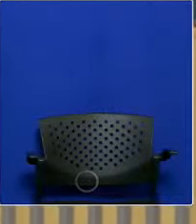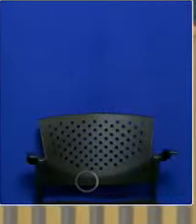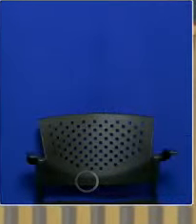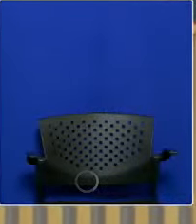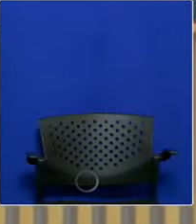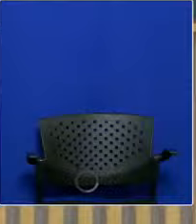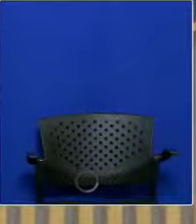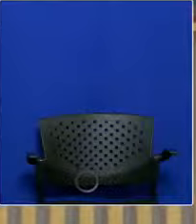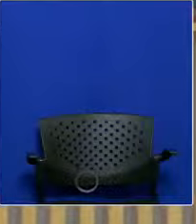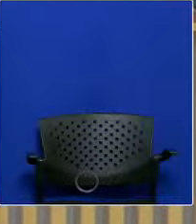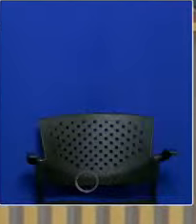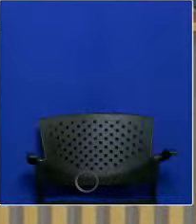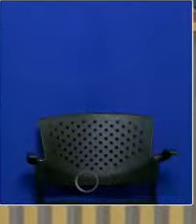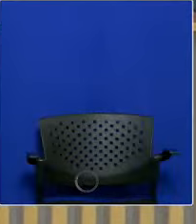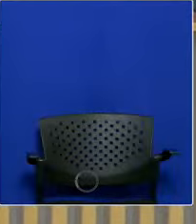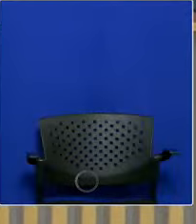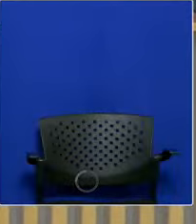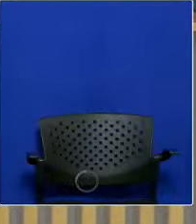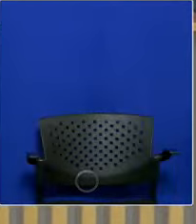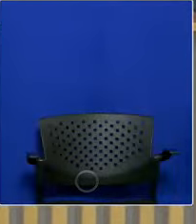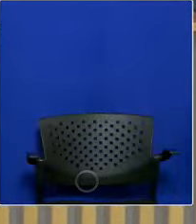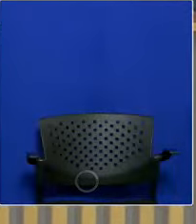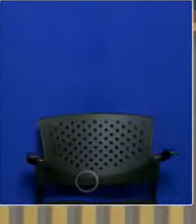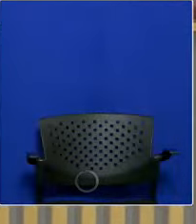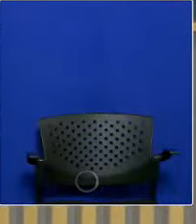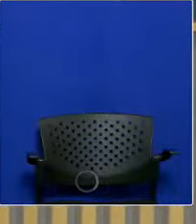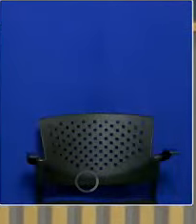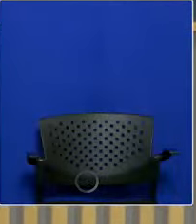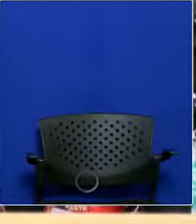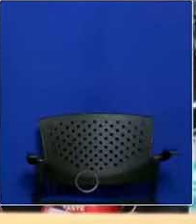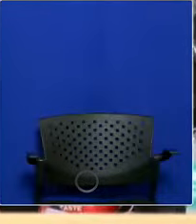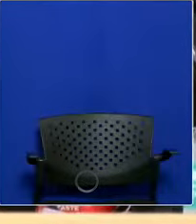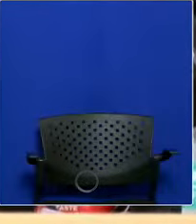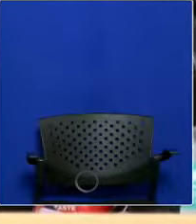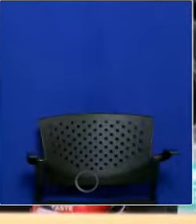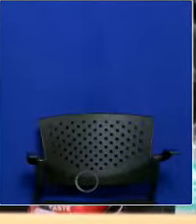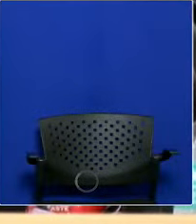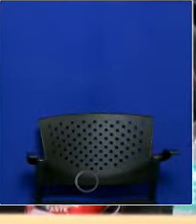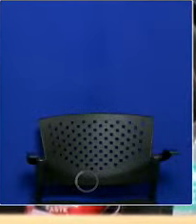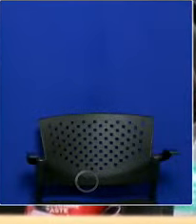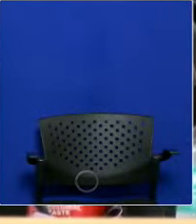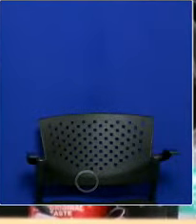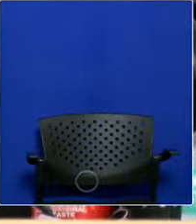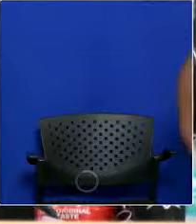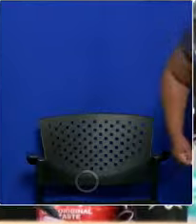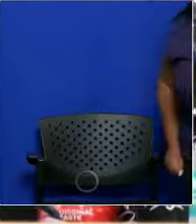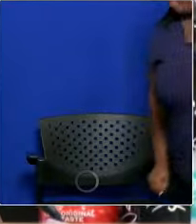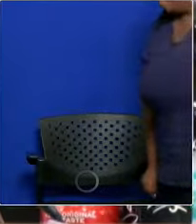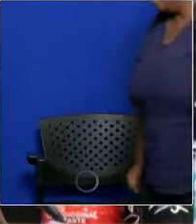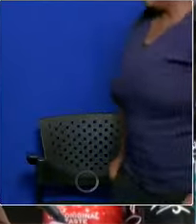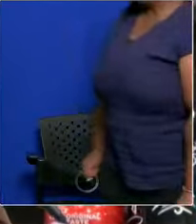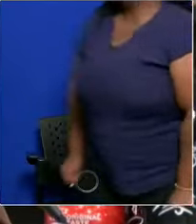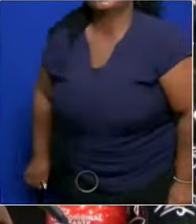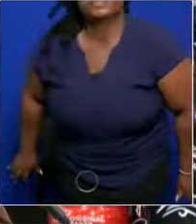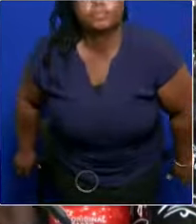Thank you, Chair. General, just before the lunch adjournment, you were dealing with